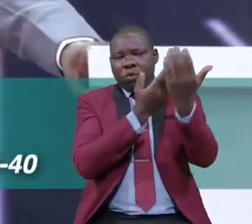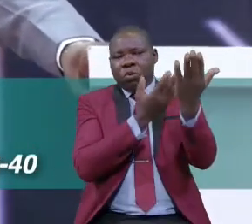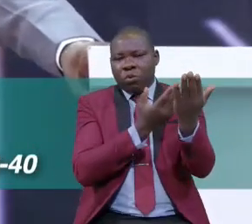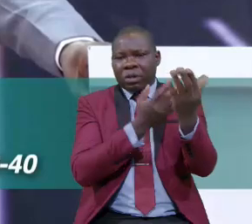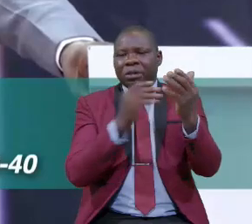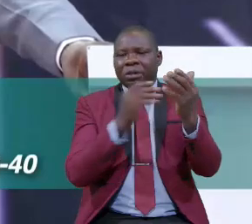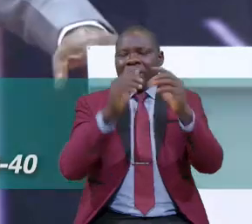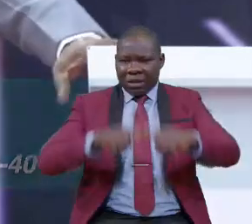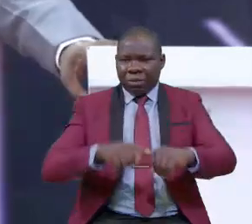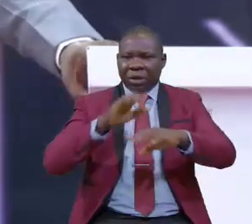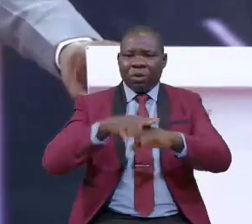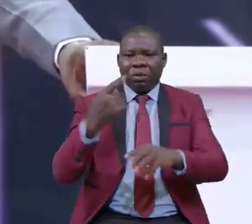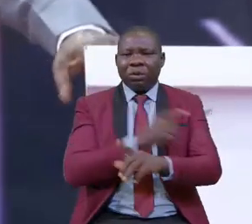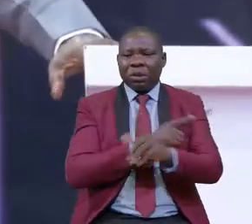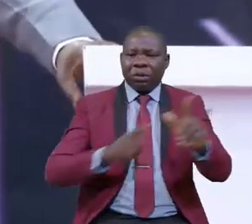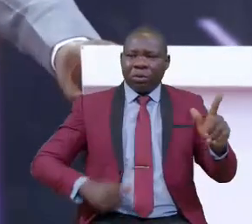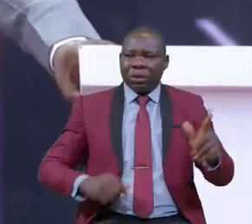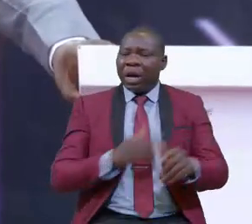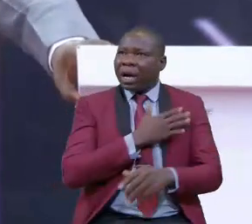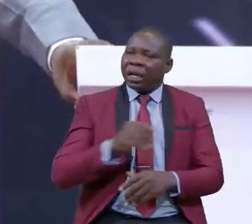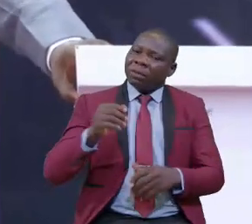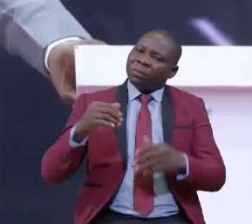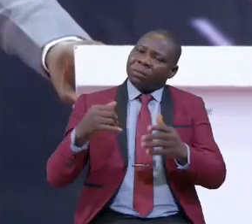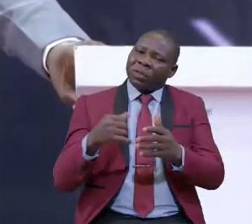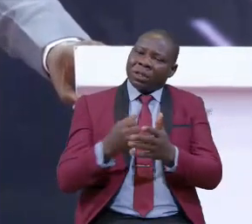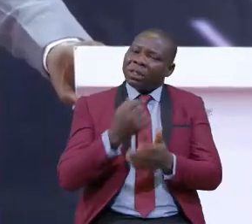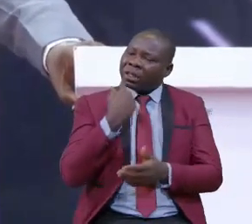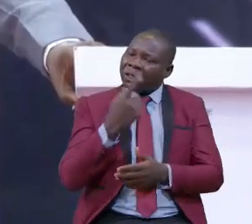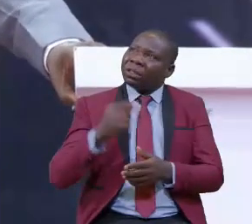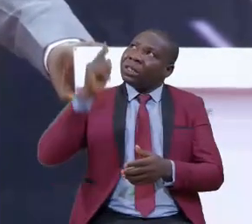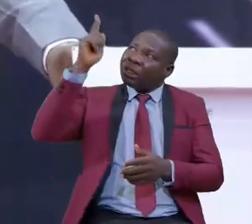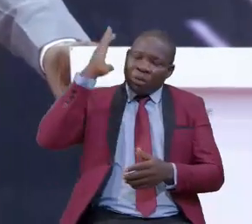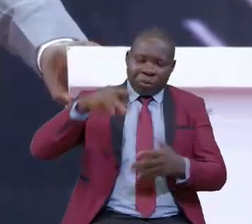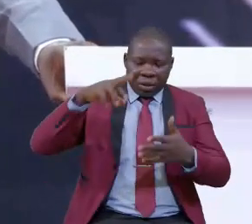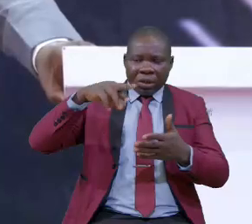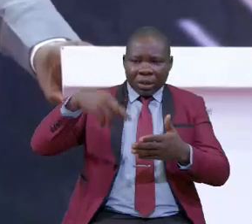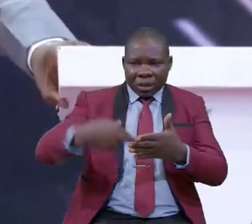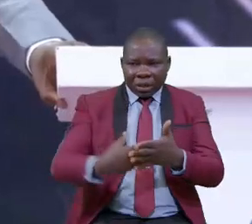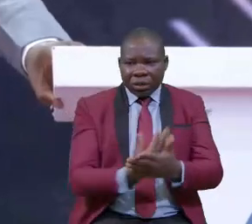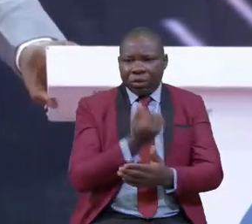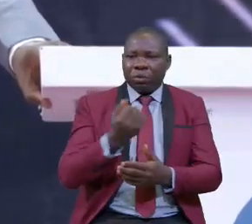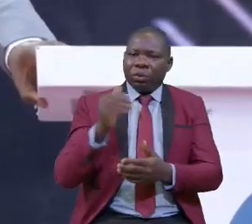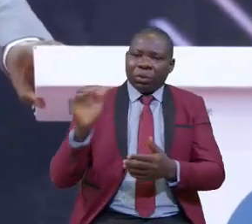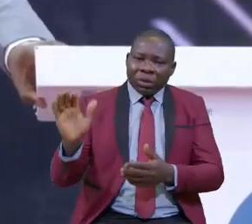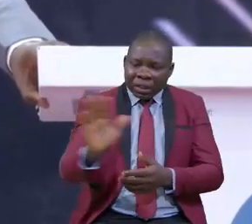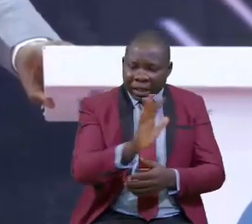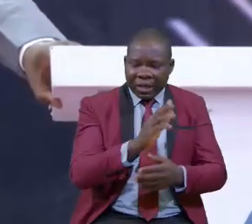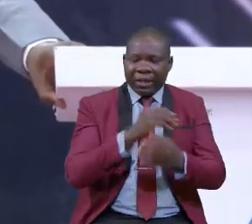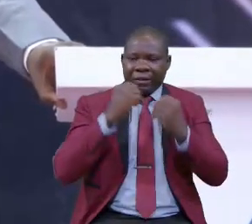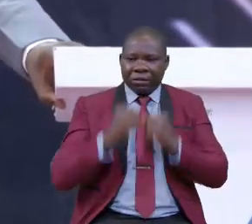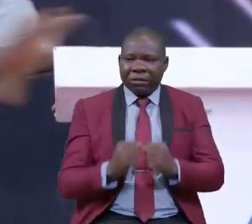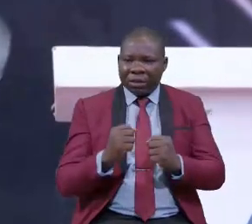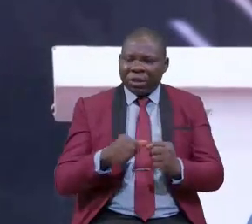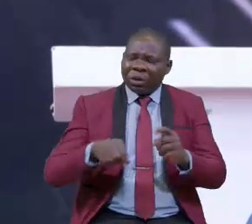it says they shall renew their strength. Anytime you feel weak, don't just keep on running. Stay. Stop. Go and